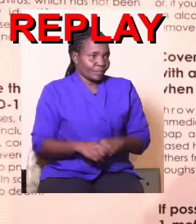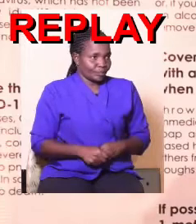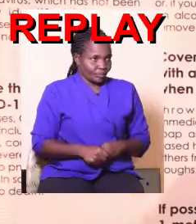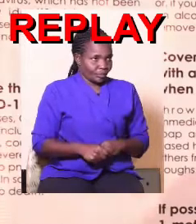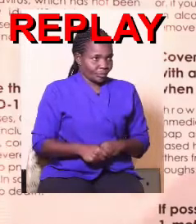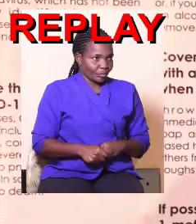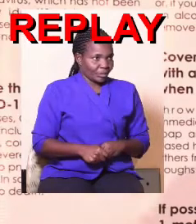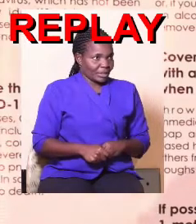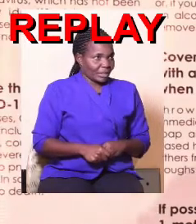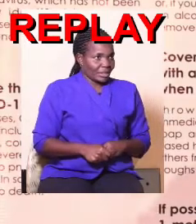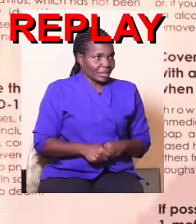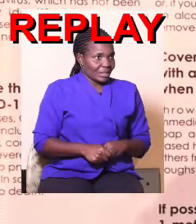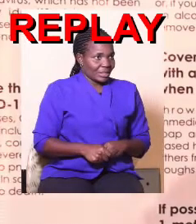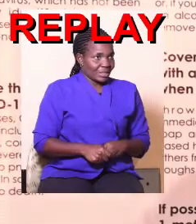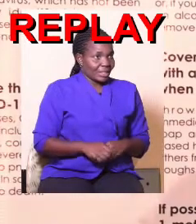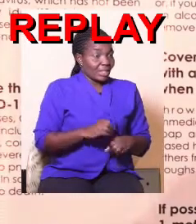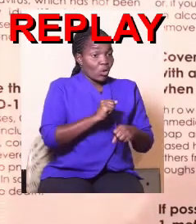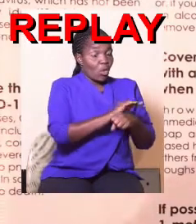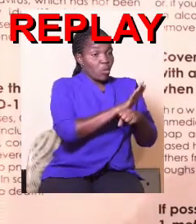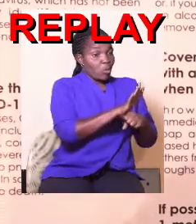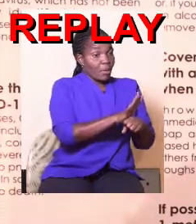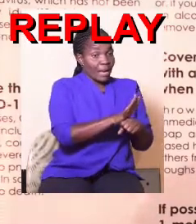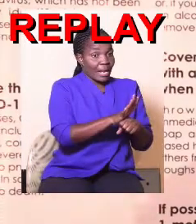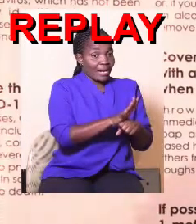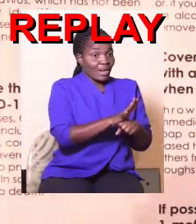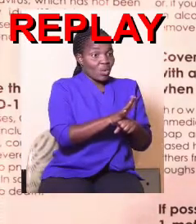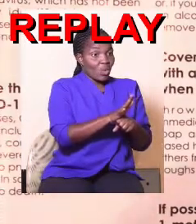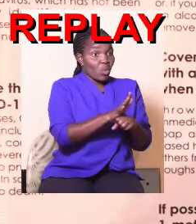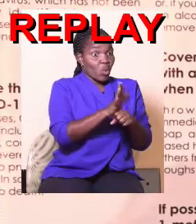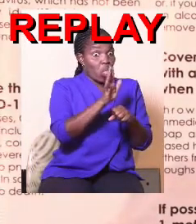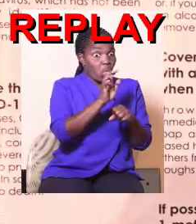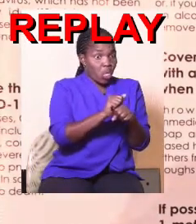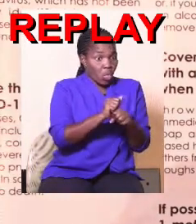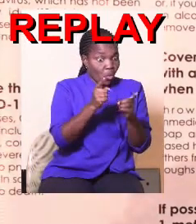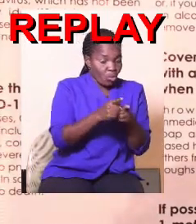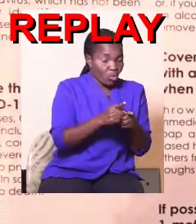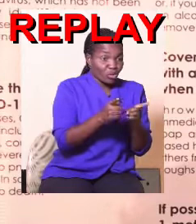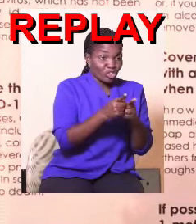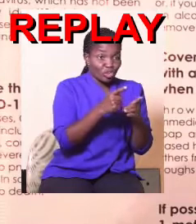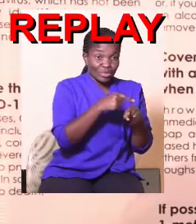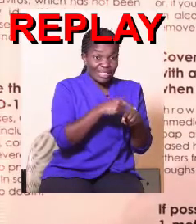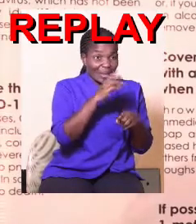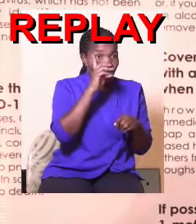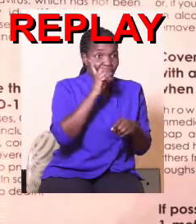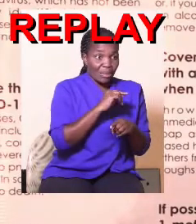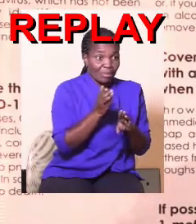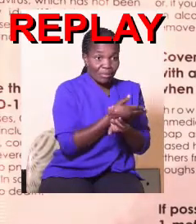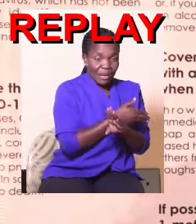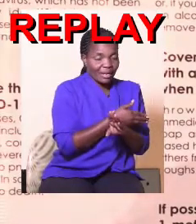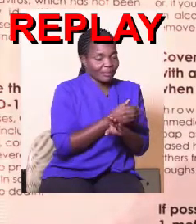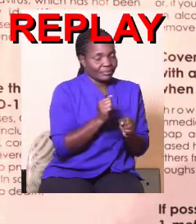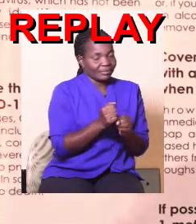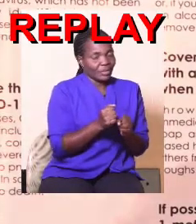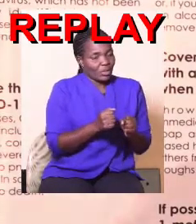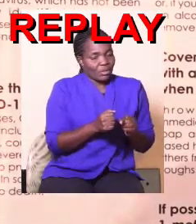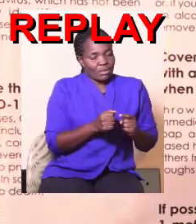us for a considerable period of time. How are we going to behave? Those are the questions that we have to start asking